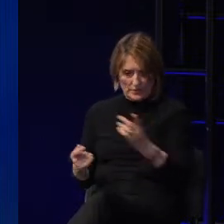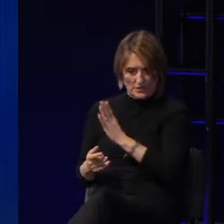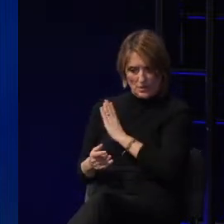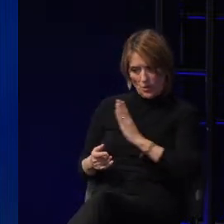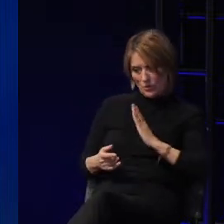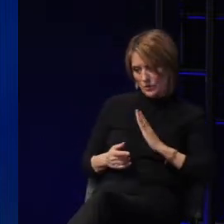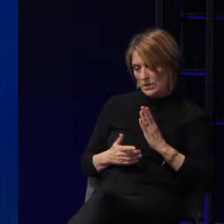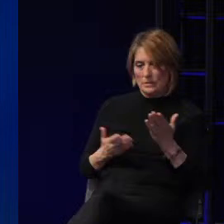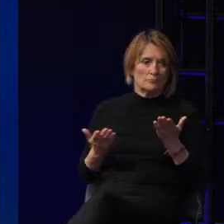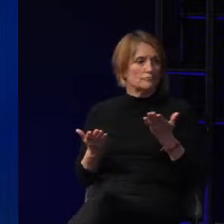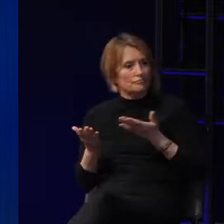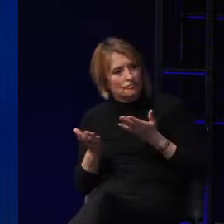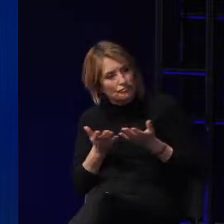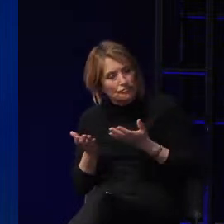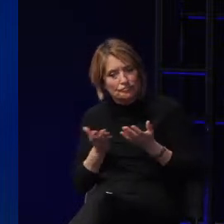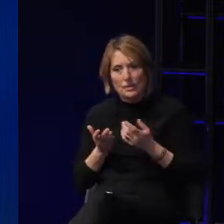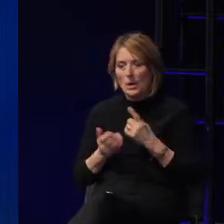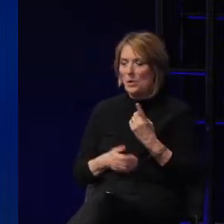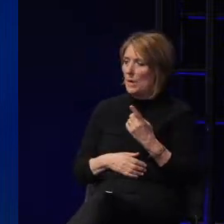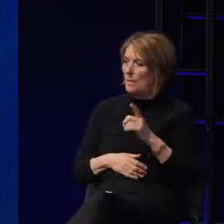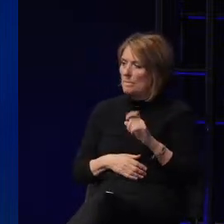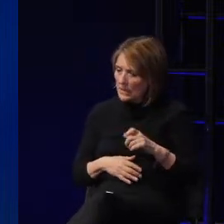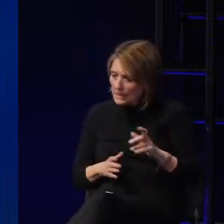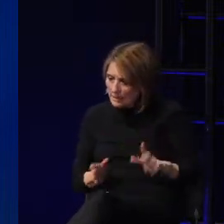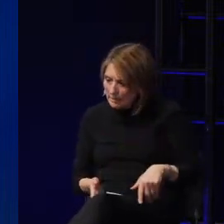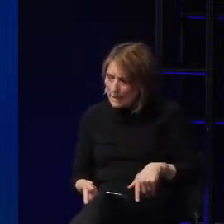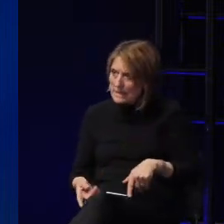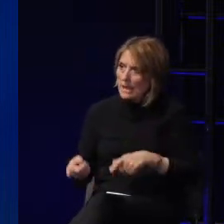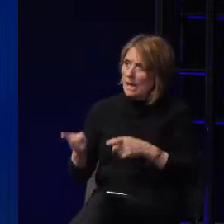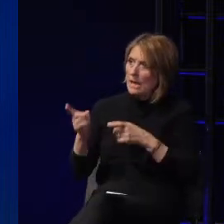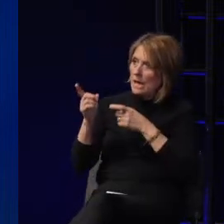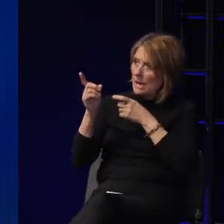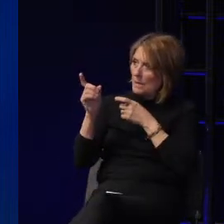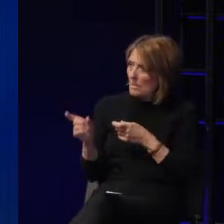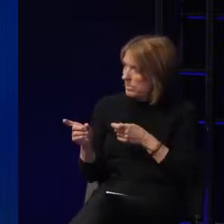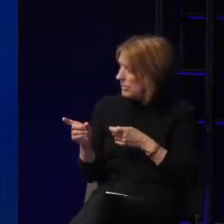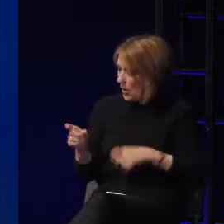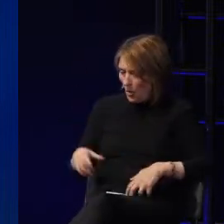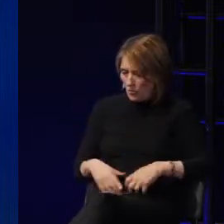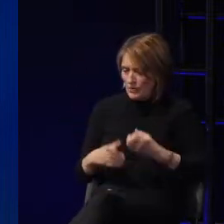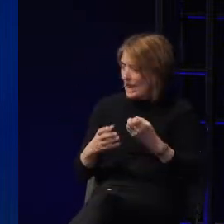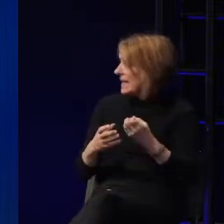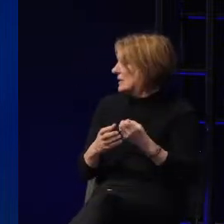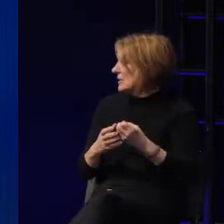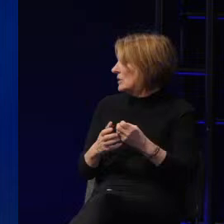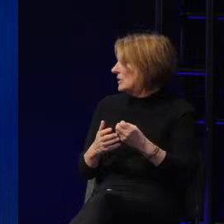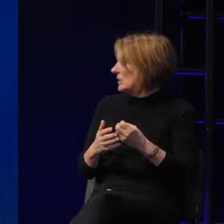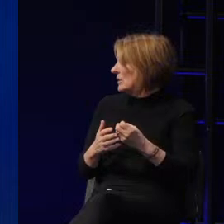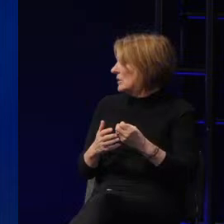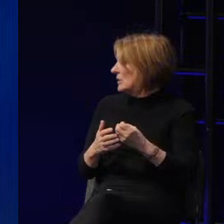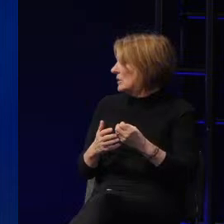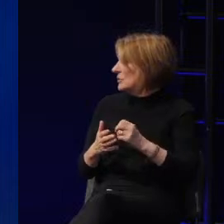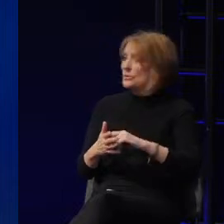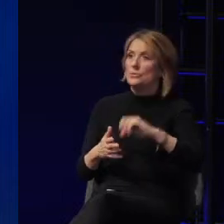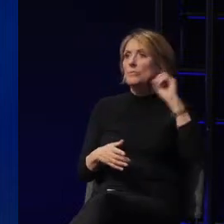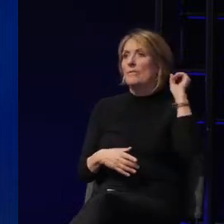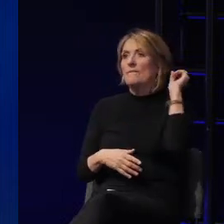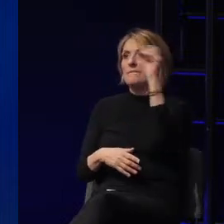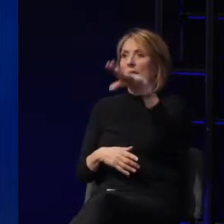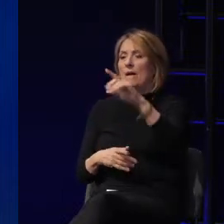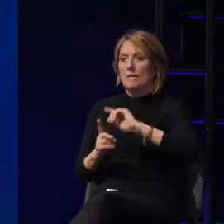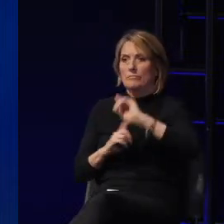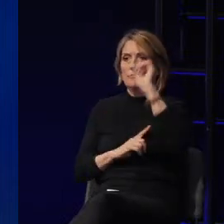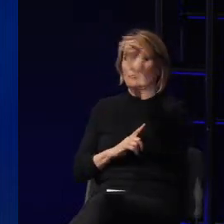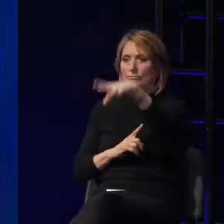talking. And one of them casually picked up an RPG, a rocket-propelled grenade, to fire it into the other